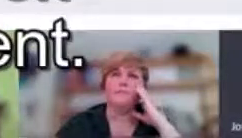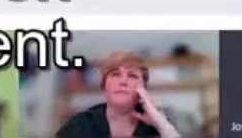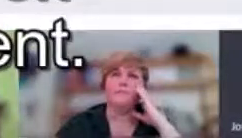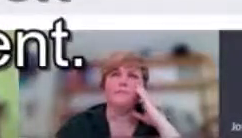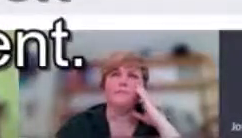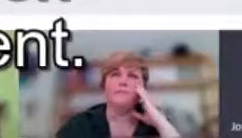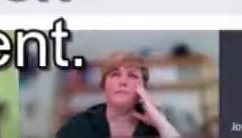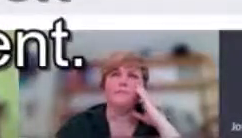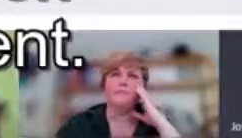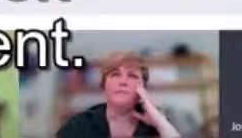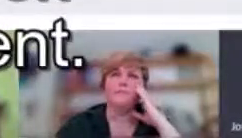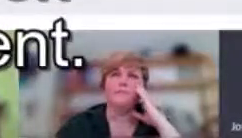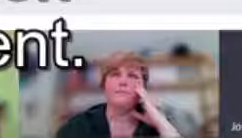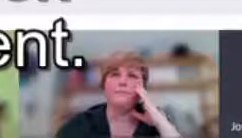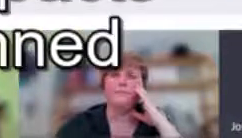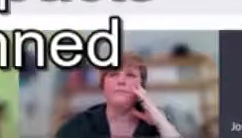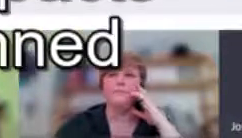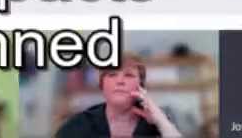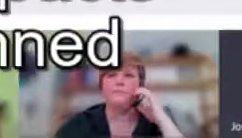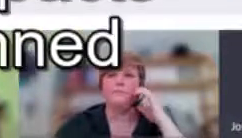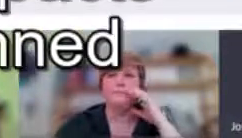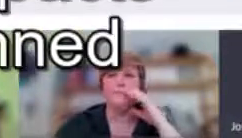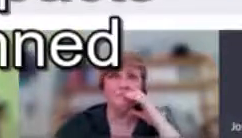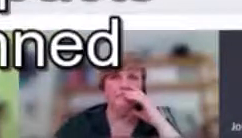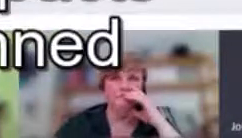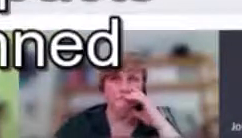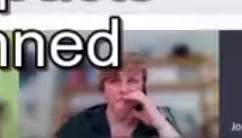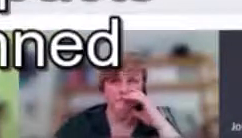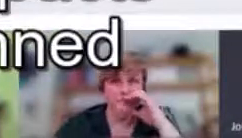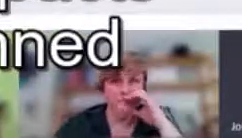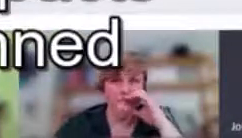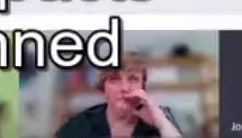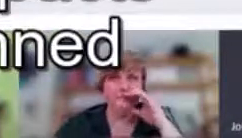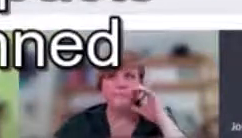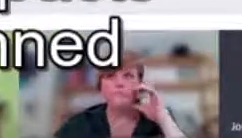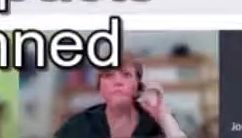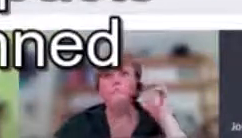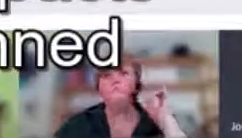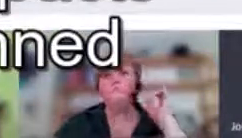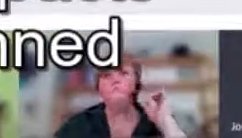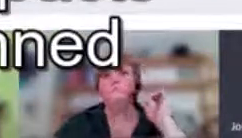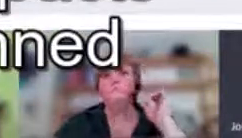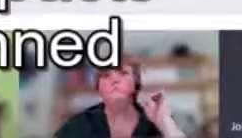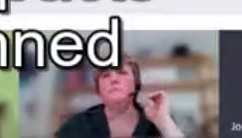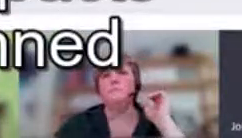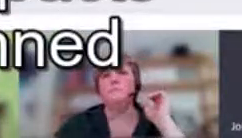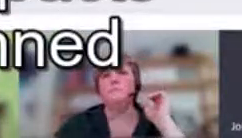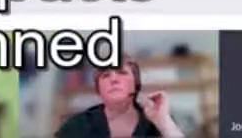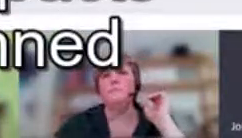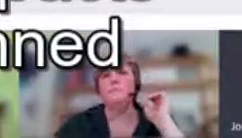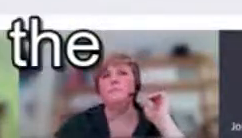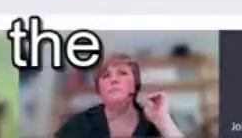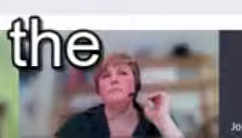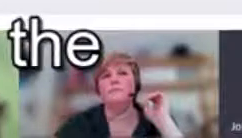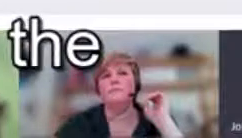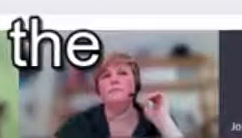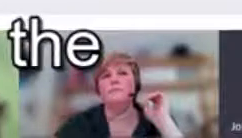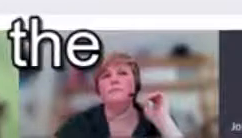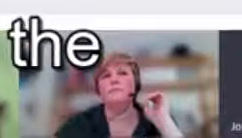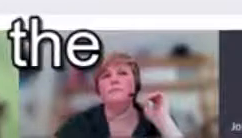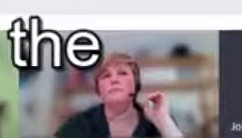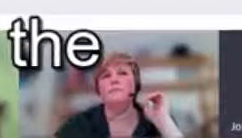on the local environment. This section presents a summary of the impacts of the new road and the tunnel after their planned opening